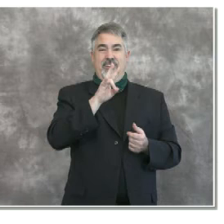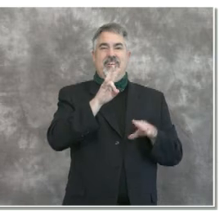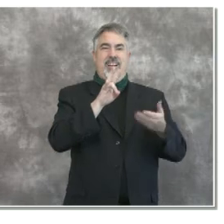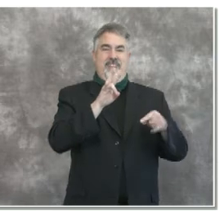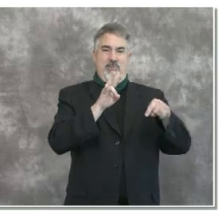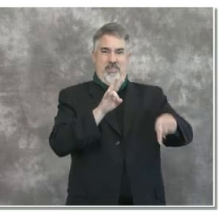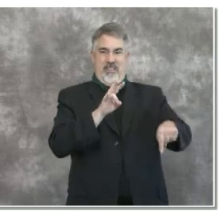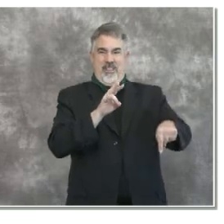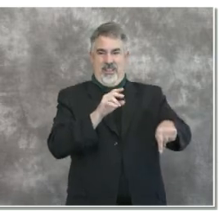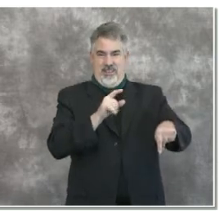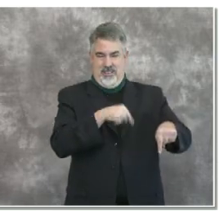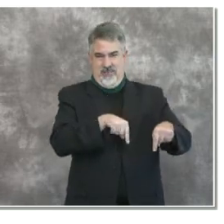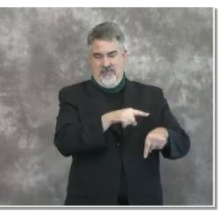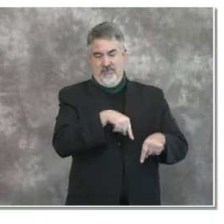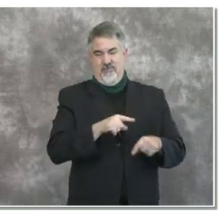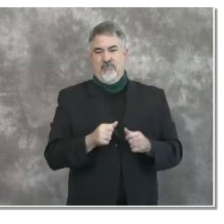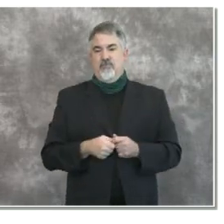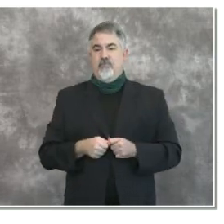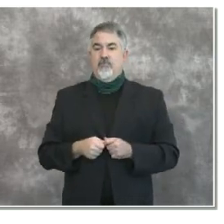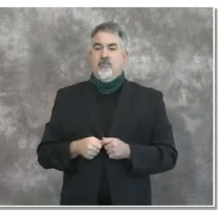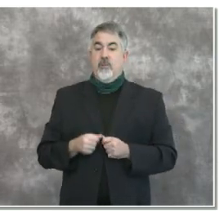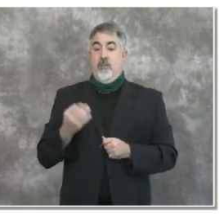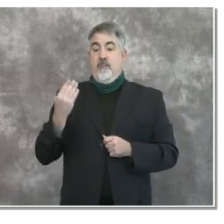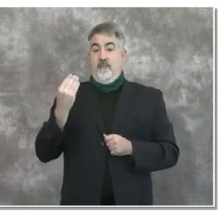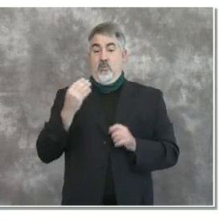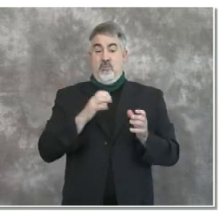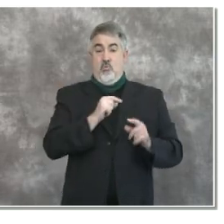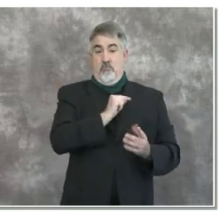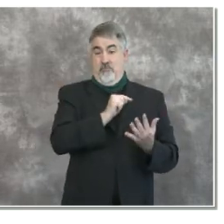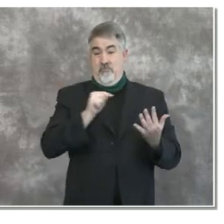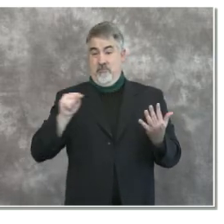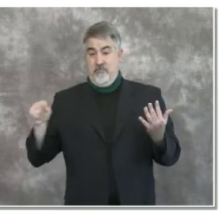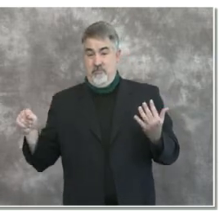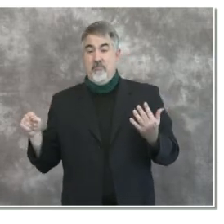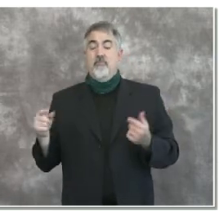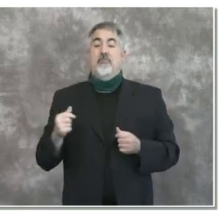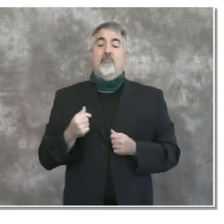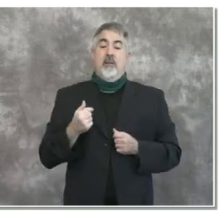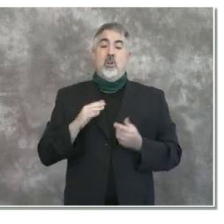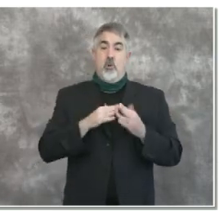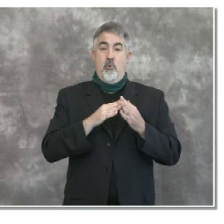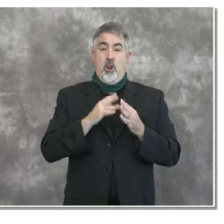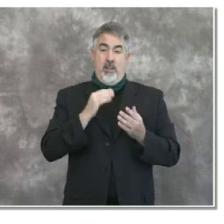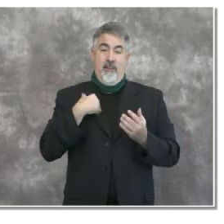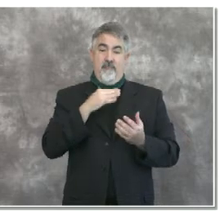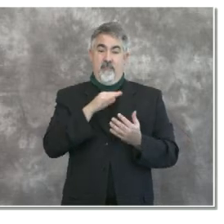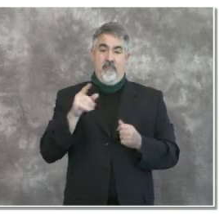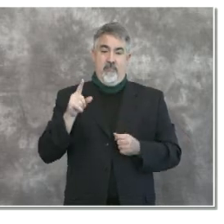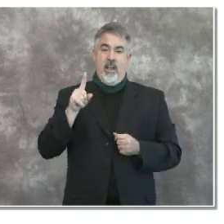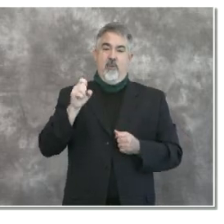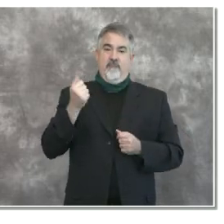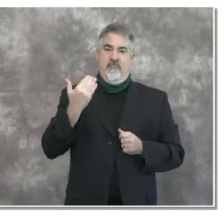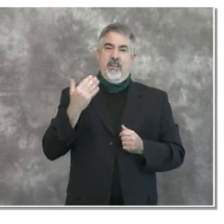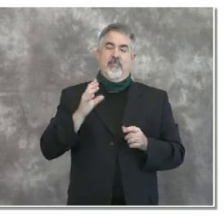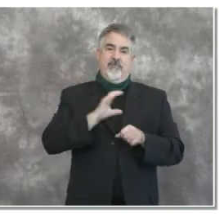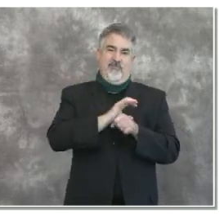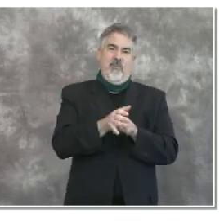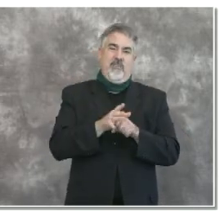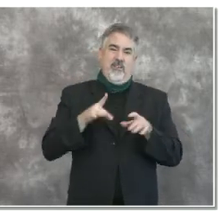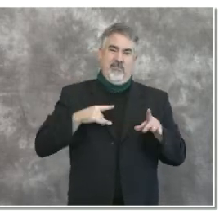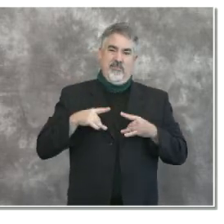as 14 outbreaks in community setting locations, representing 115 cases and 4